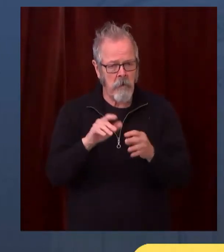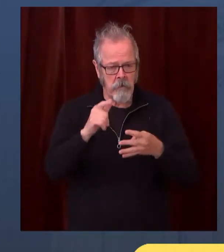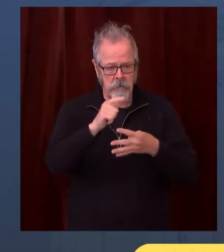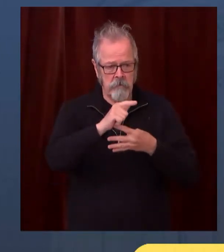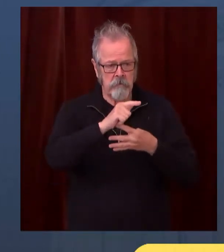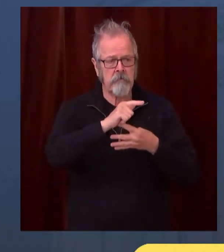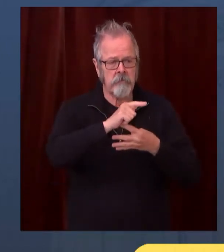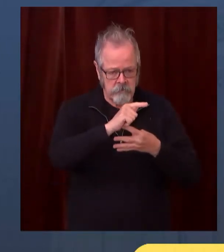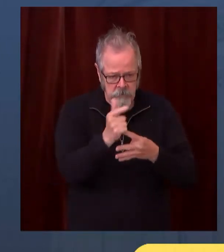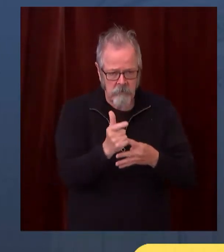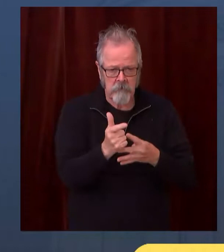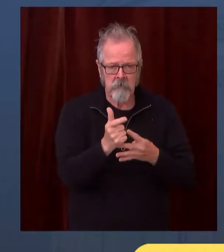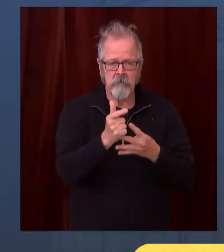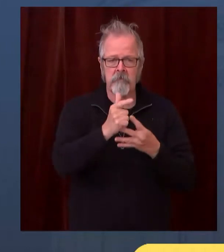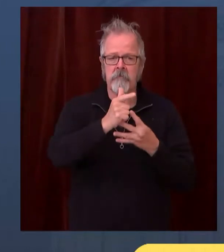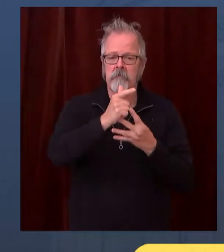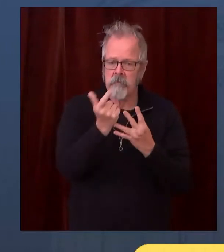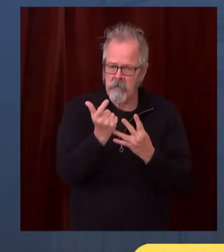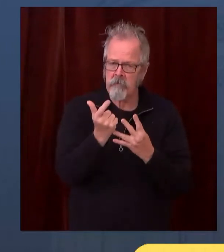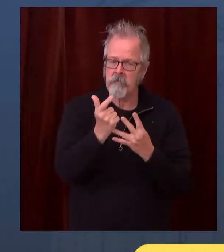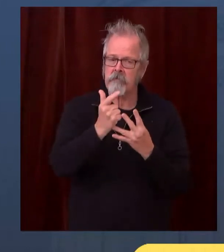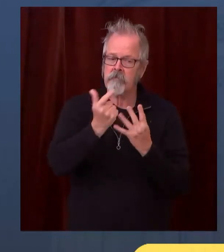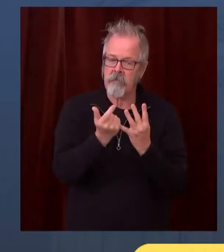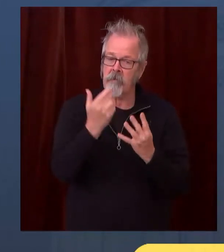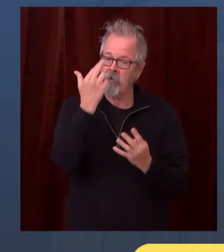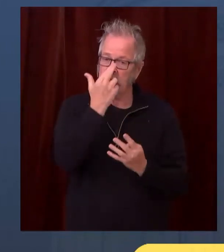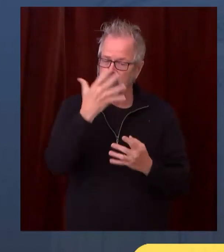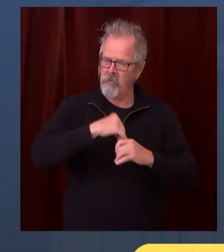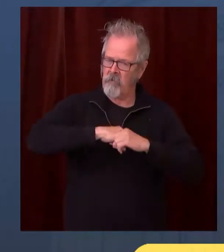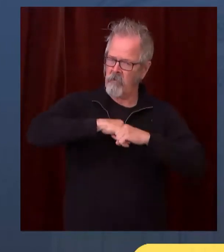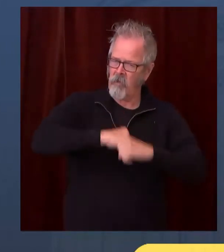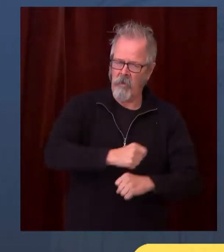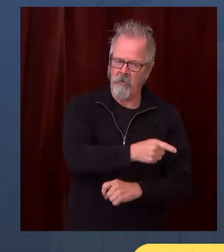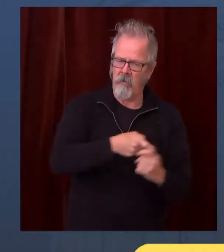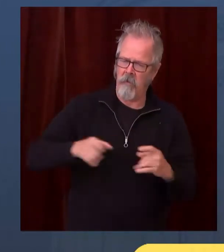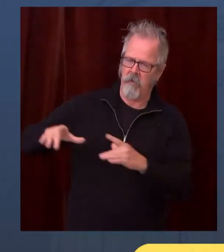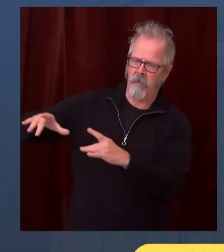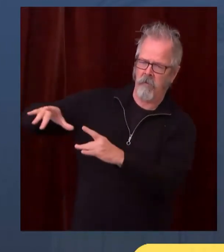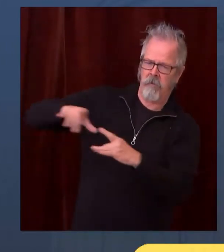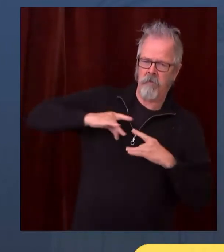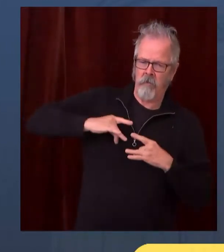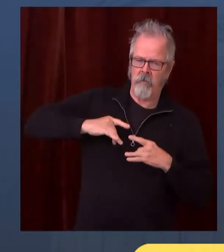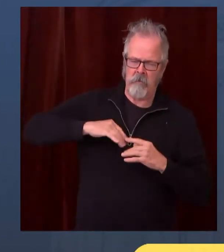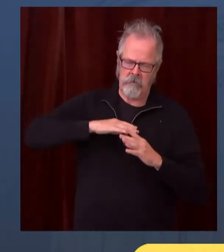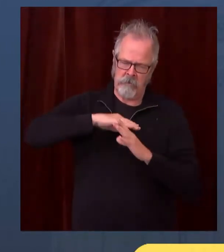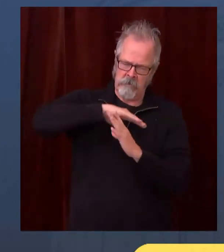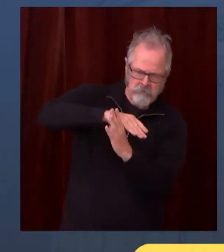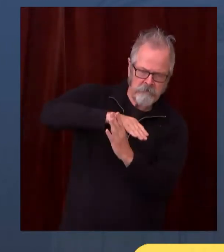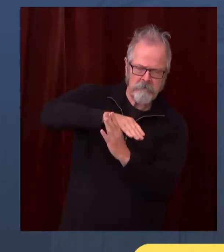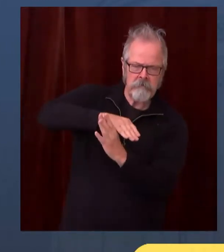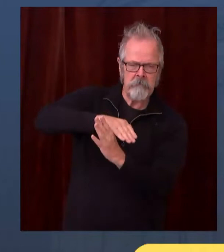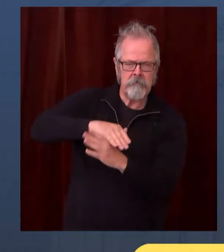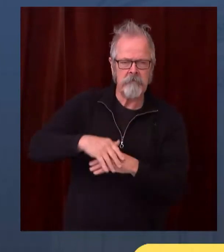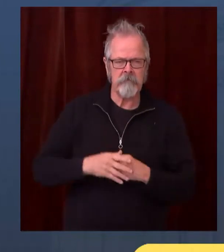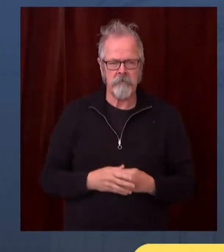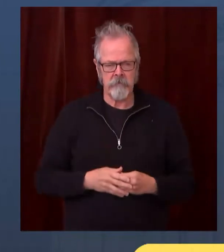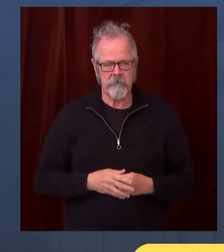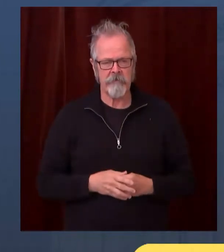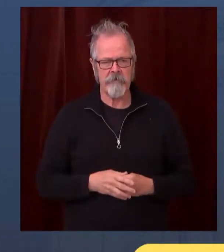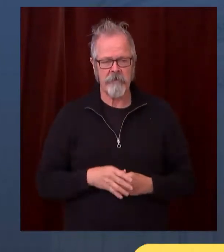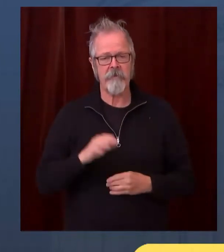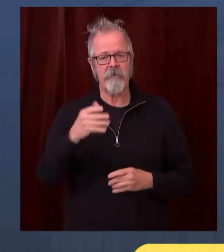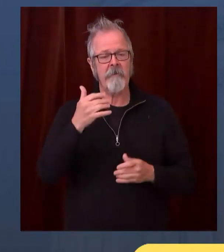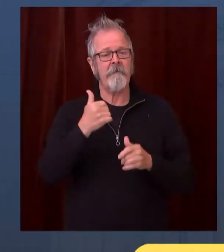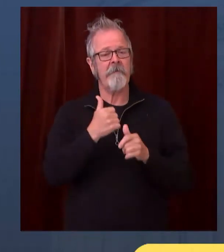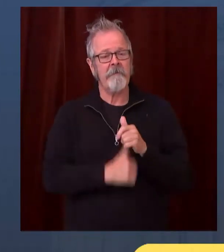visitation is not the same as our state Safe Start plan for opening our counties. It has some similar